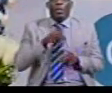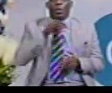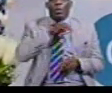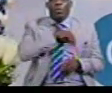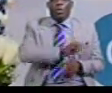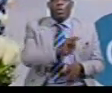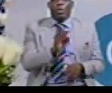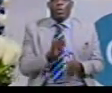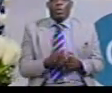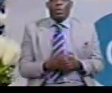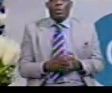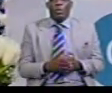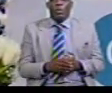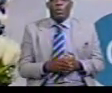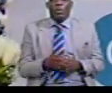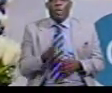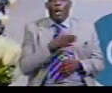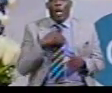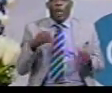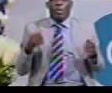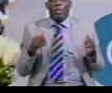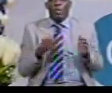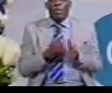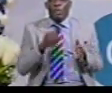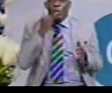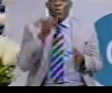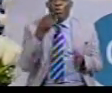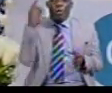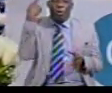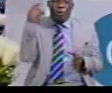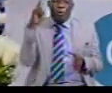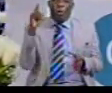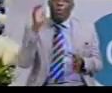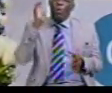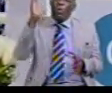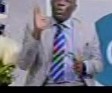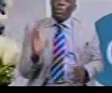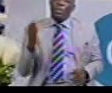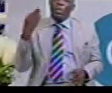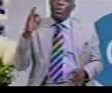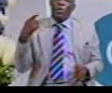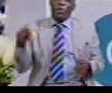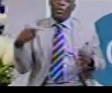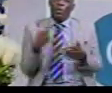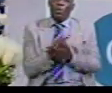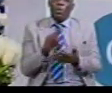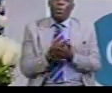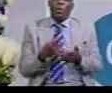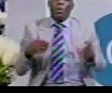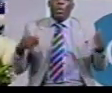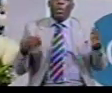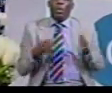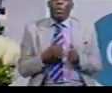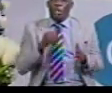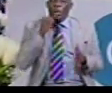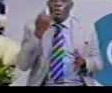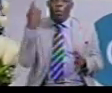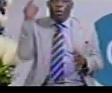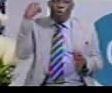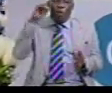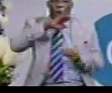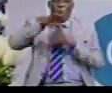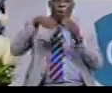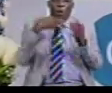le ministère. And it is for ministers of the gospel. C'est pour les ministres de l'évangile. It is for all church workers.